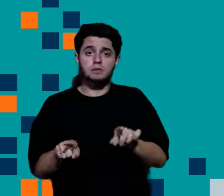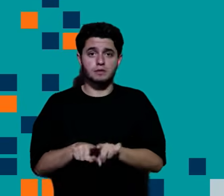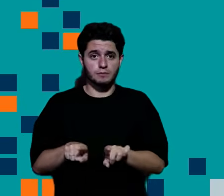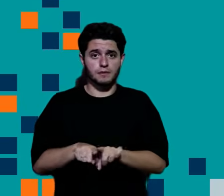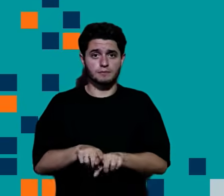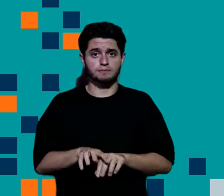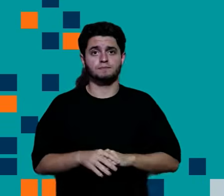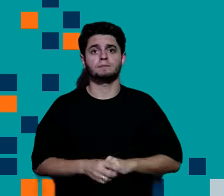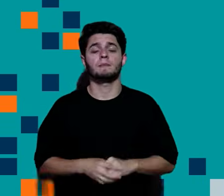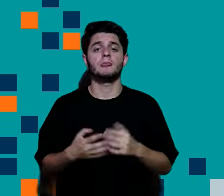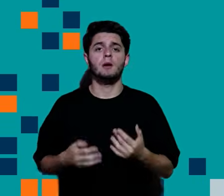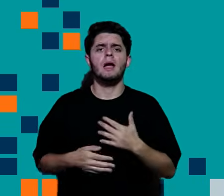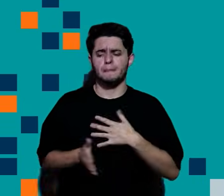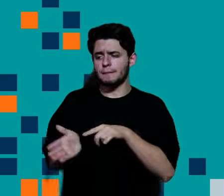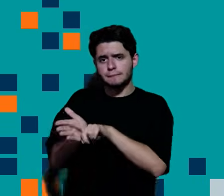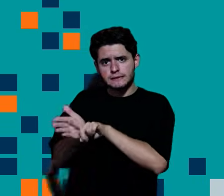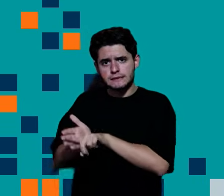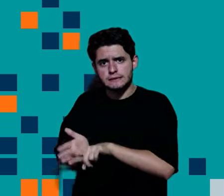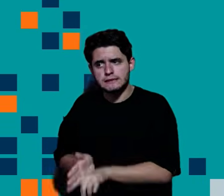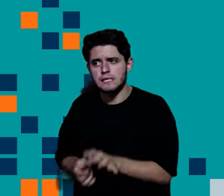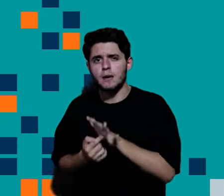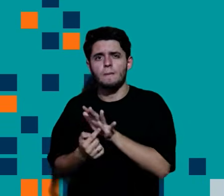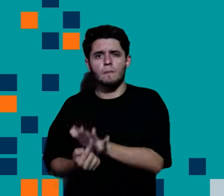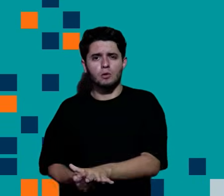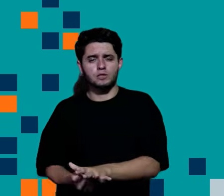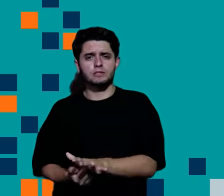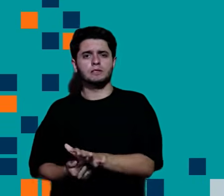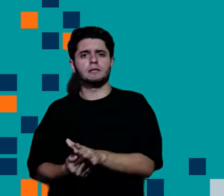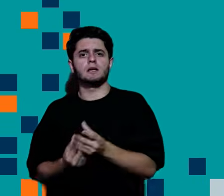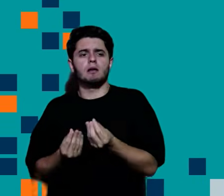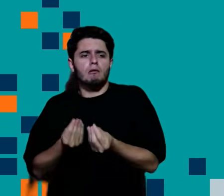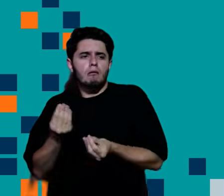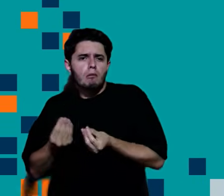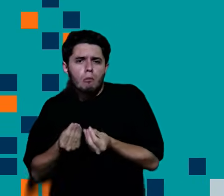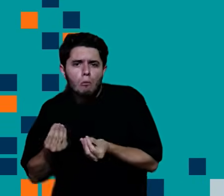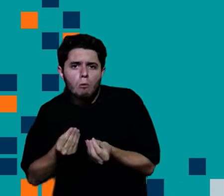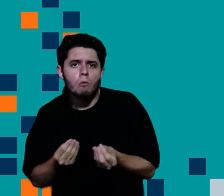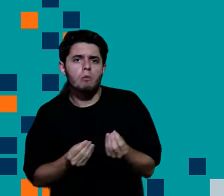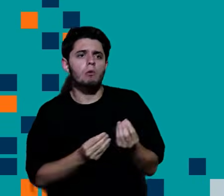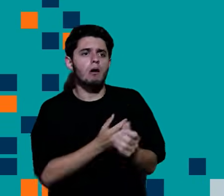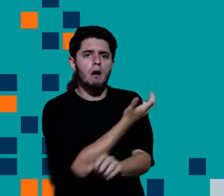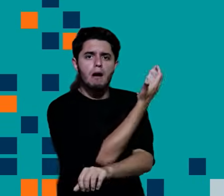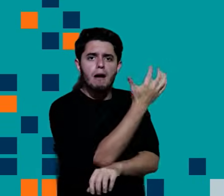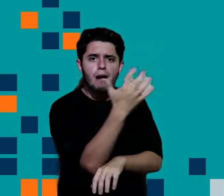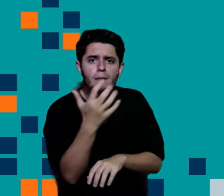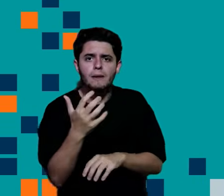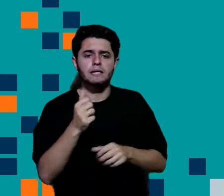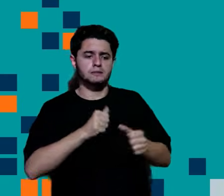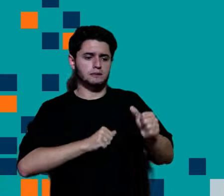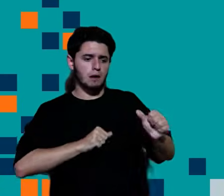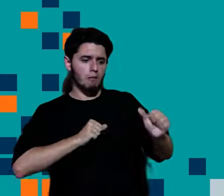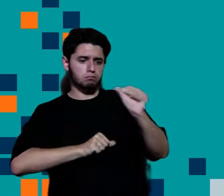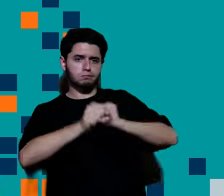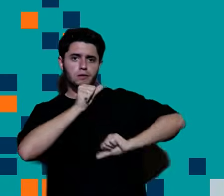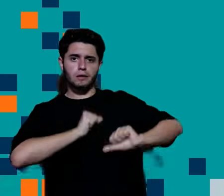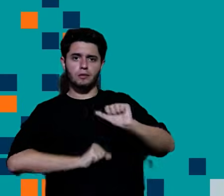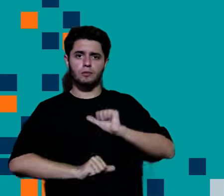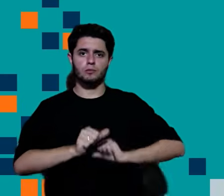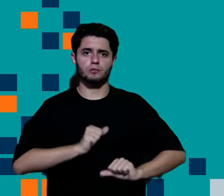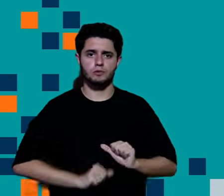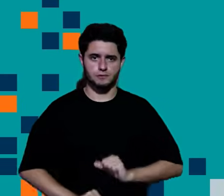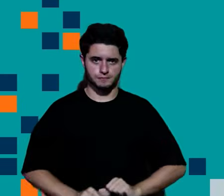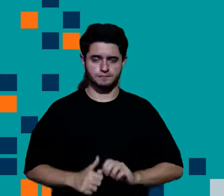emerging research actually is showing and challenging the assumptions, the past assumptions of where the body